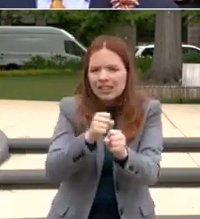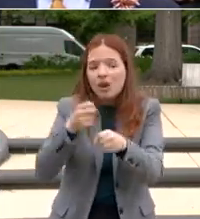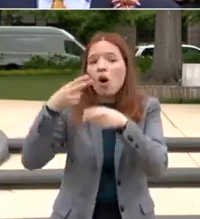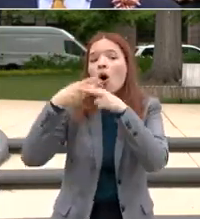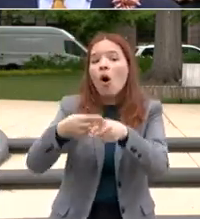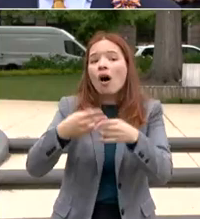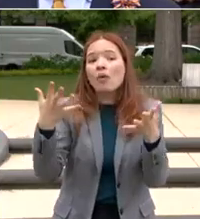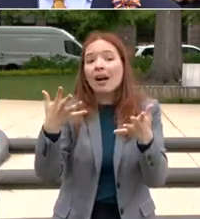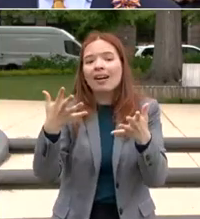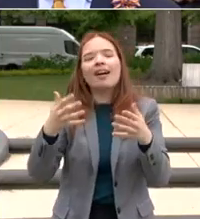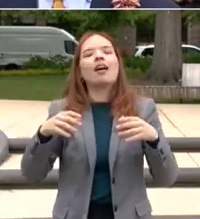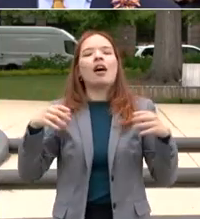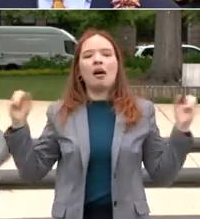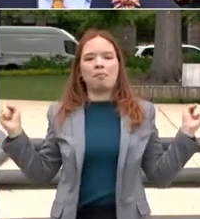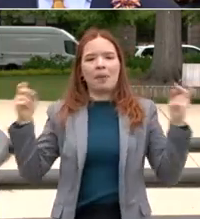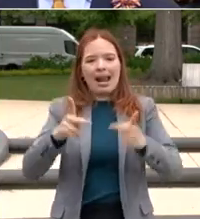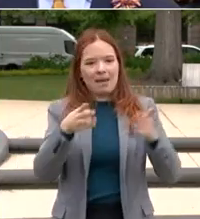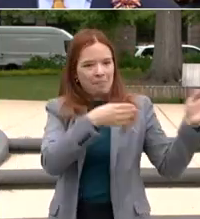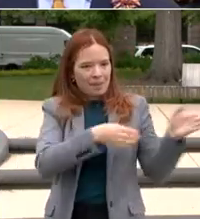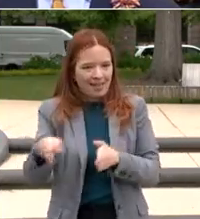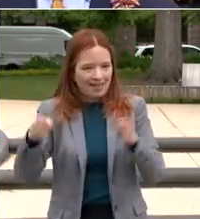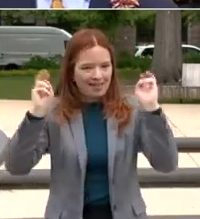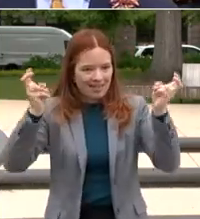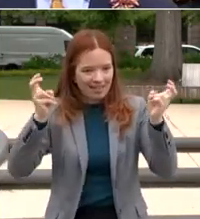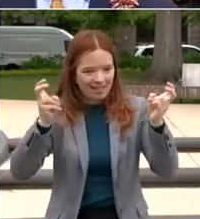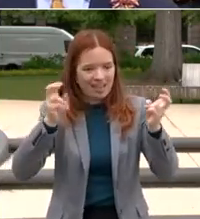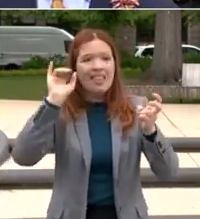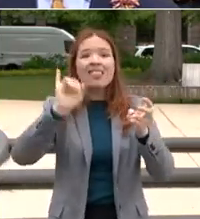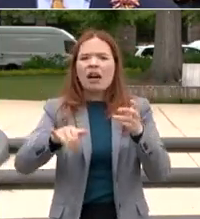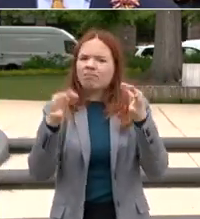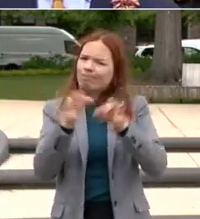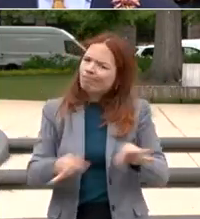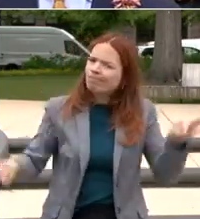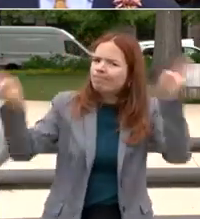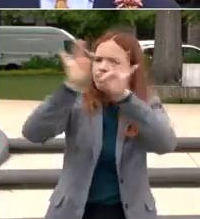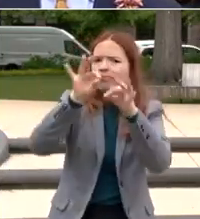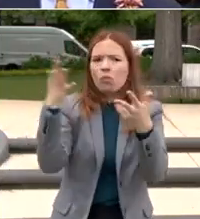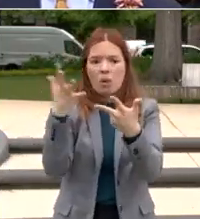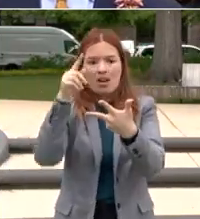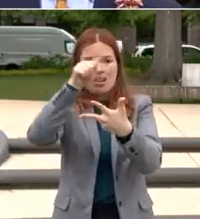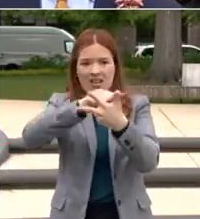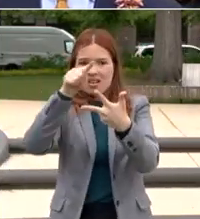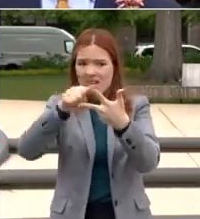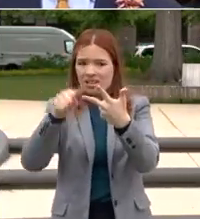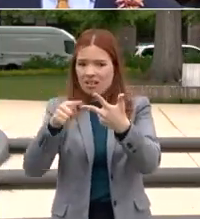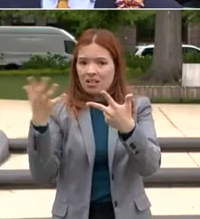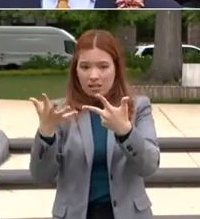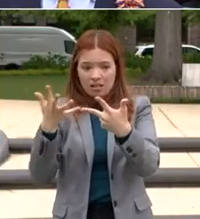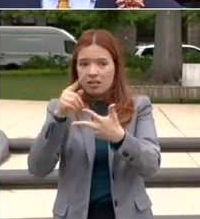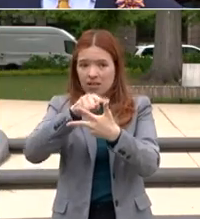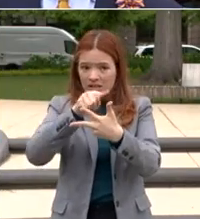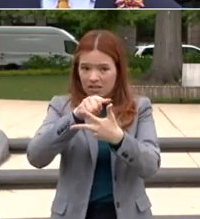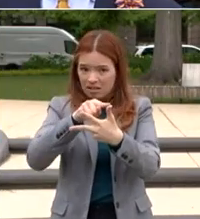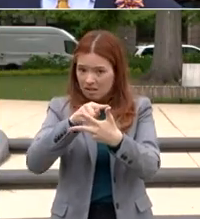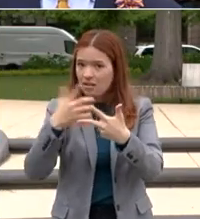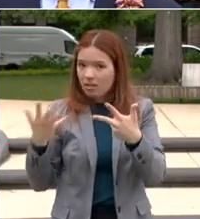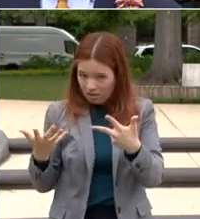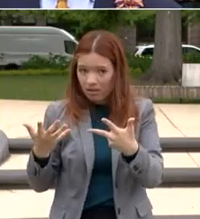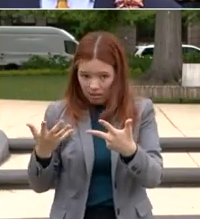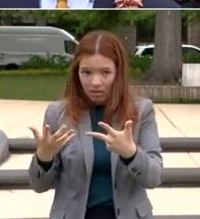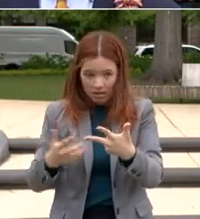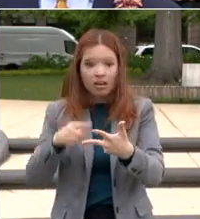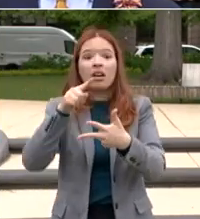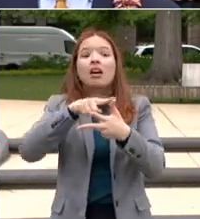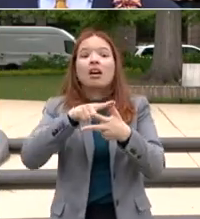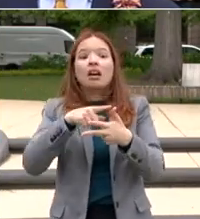that relies on 3 pillars: changing downtown spaces, filling empty spaces,